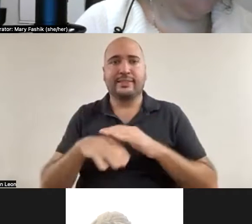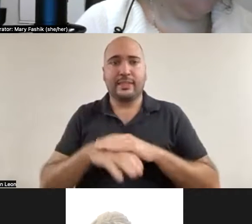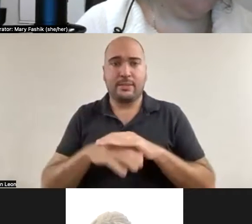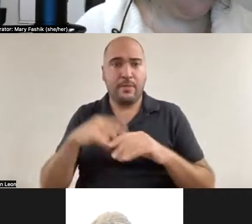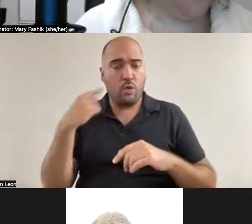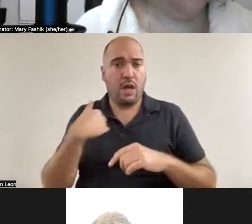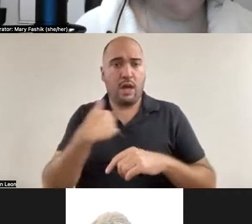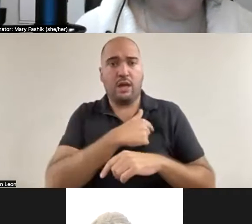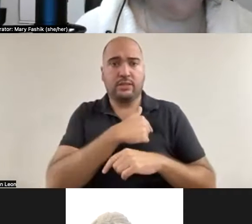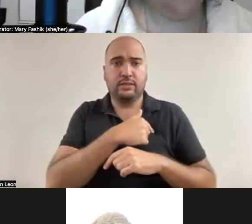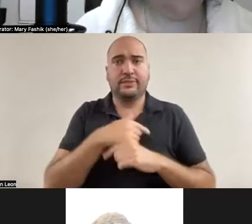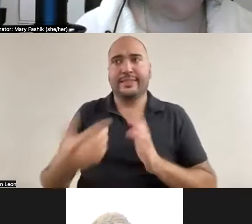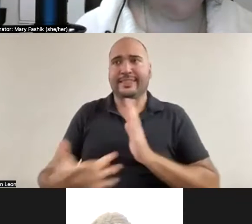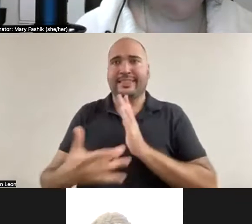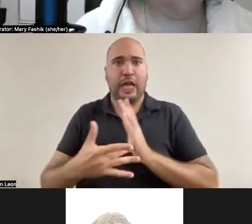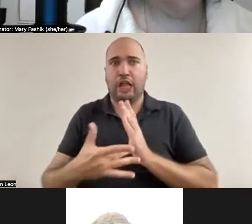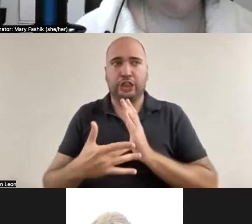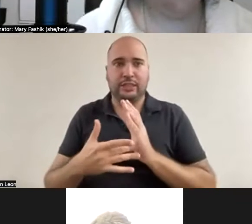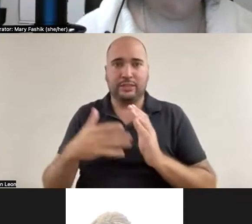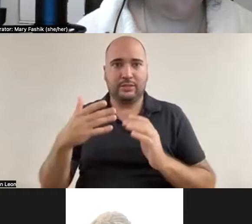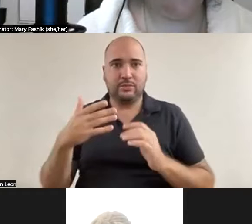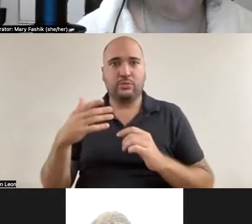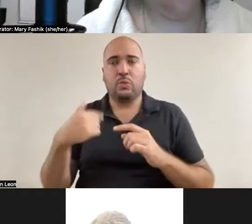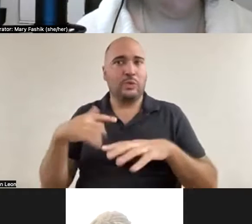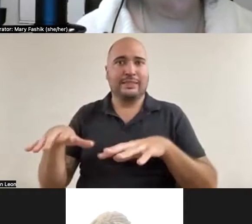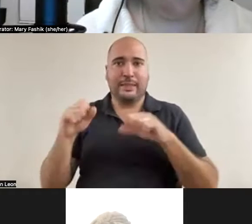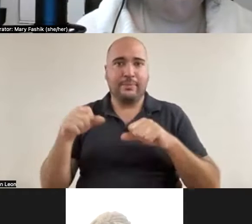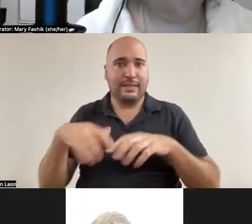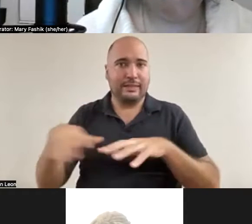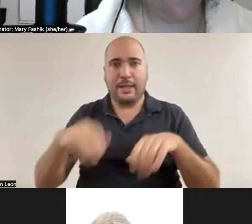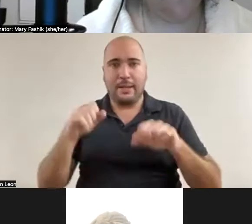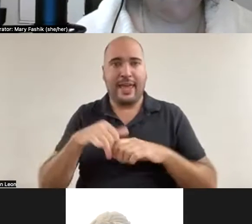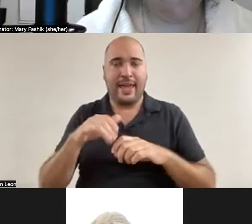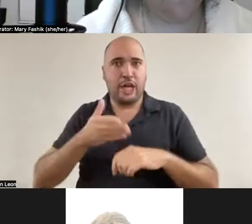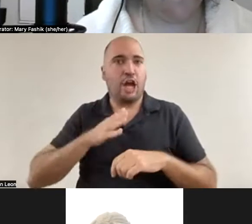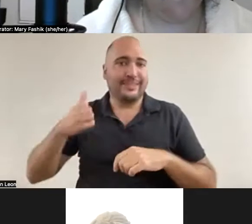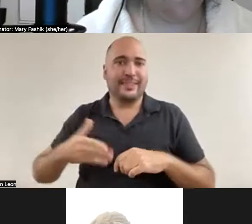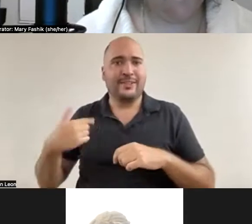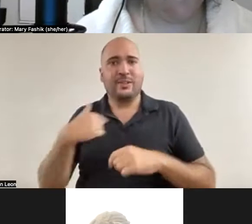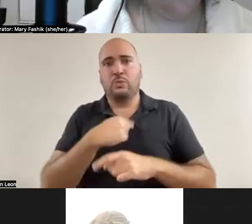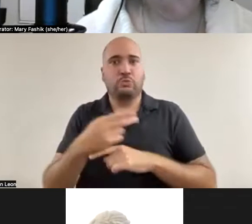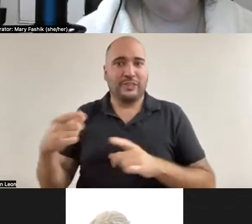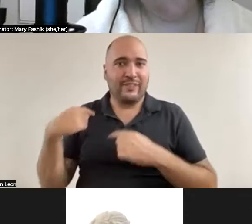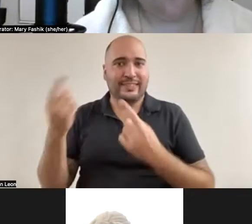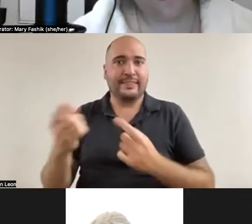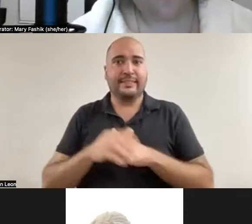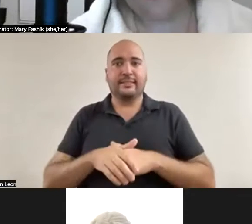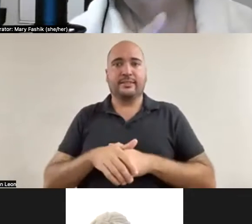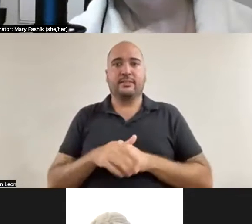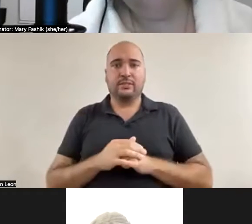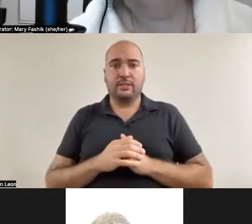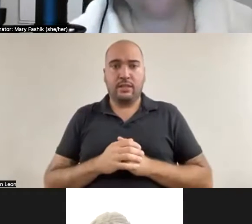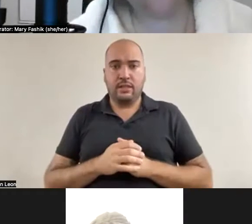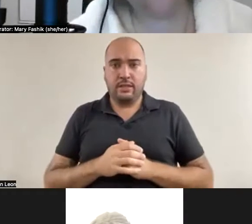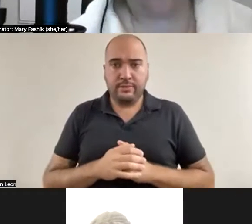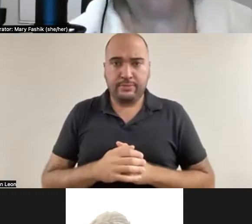for us technology-wise. And so we adopted it on our side, and we've used it ever since. And